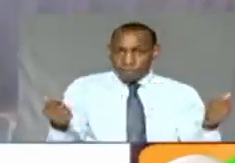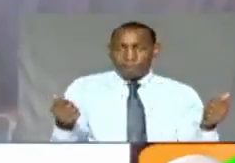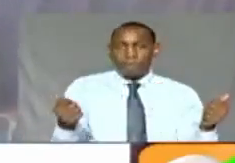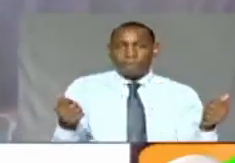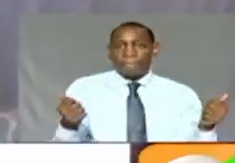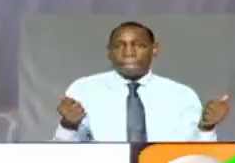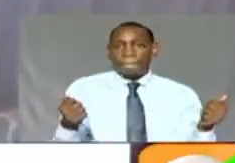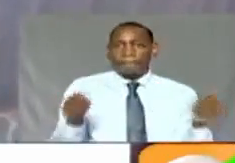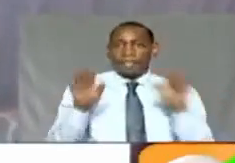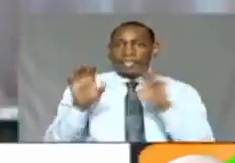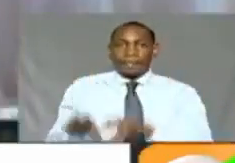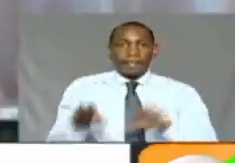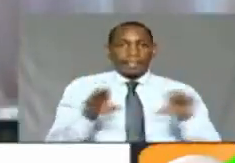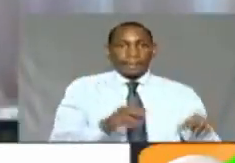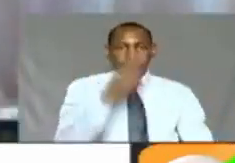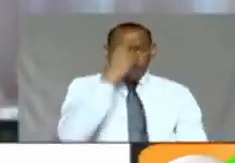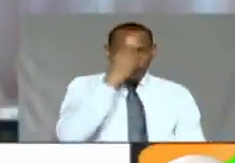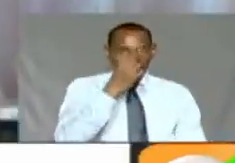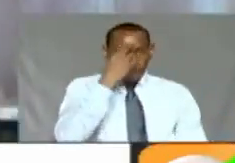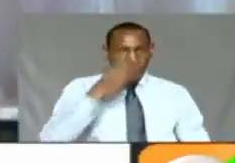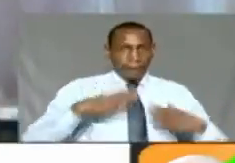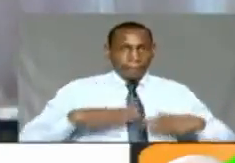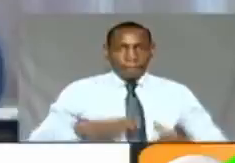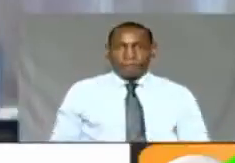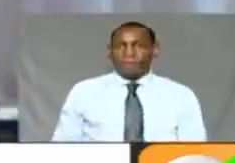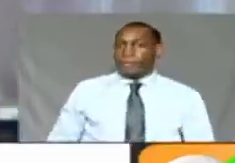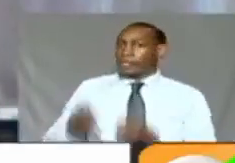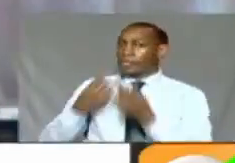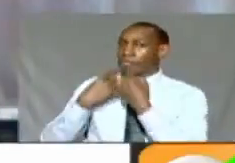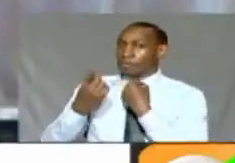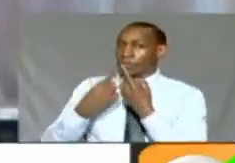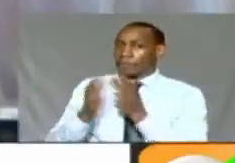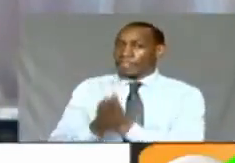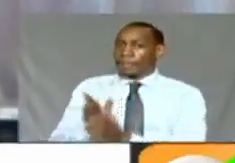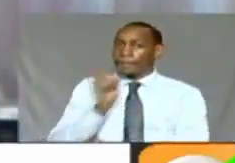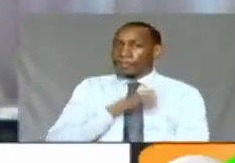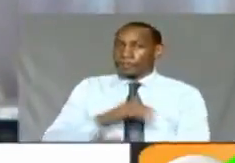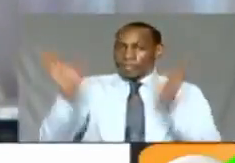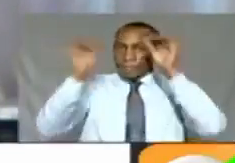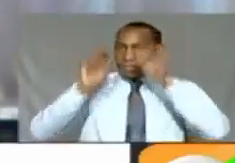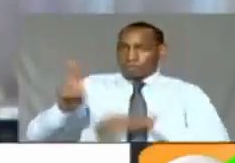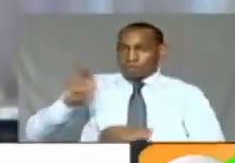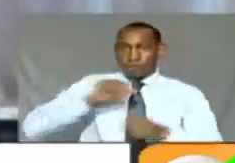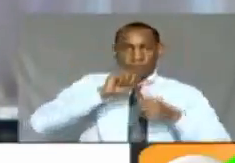pain of the Maa people. Nimeongea na Rais Uhuru Kenyatta juu ya mambo kitongoji.